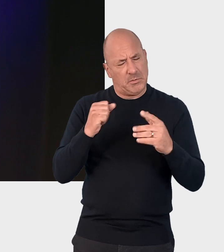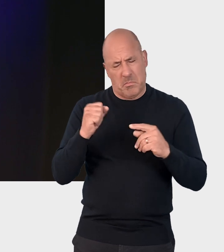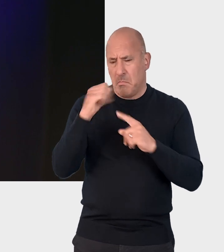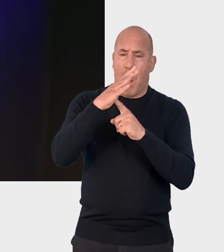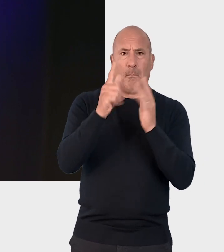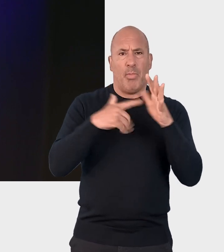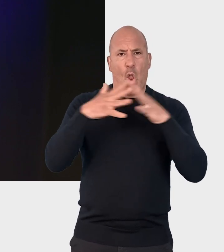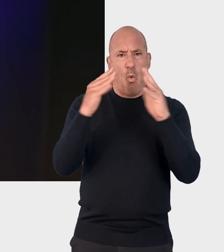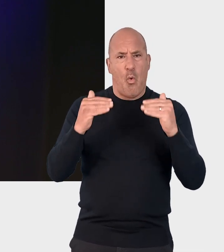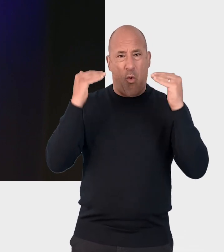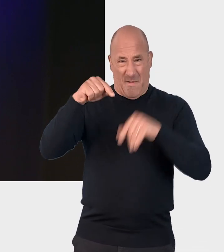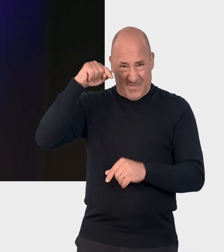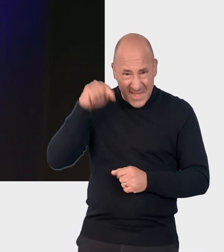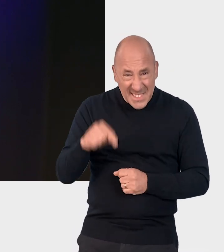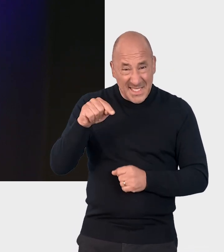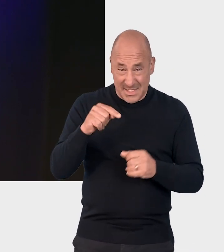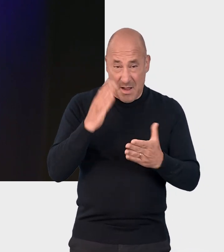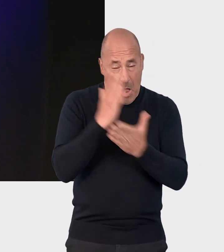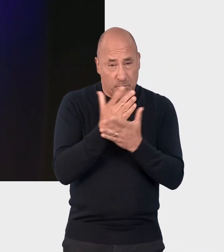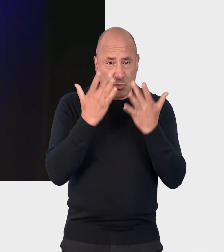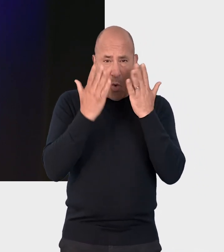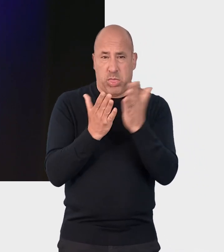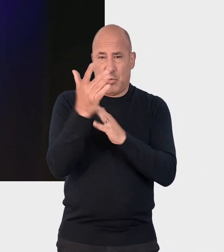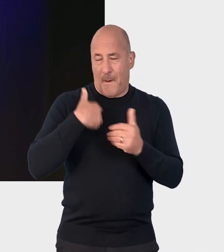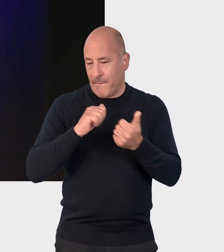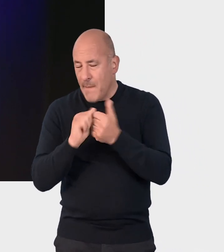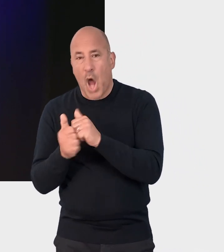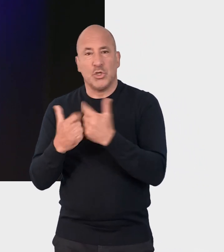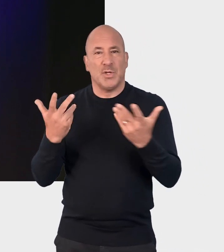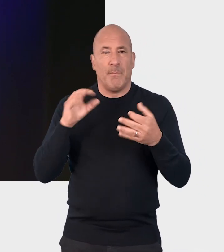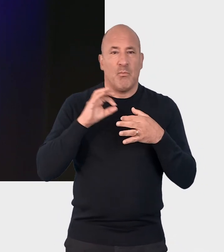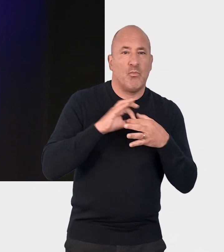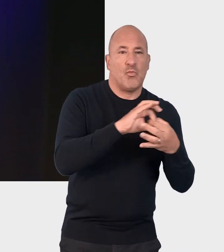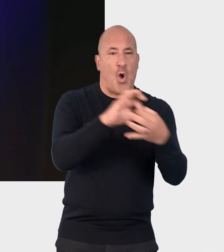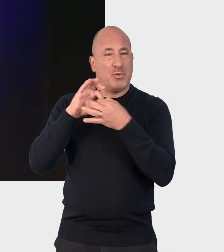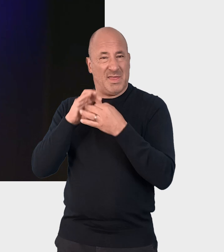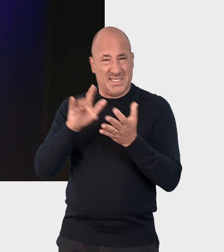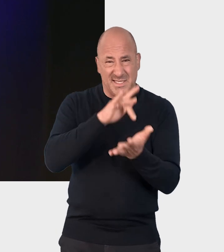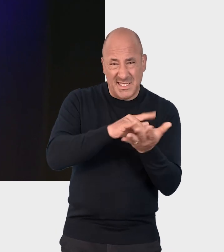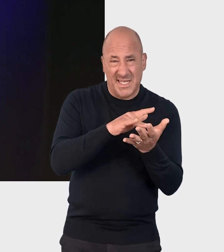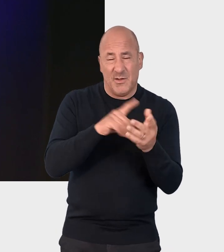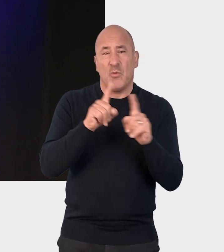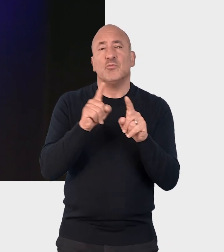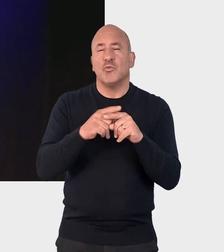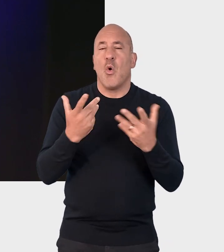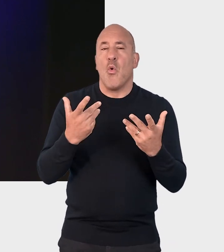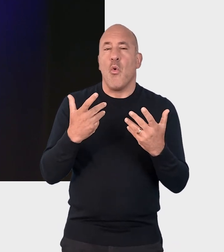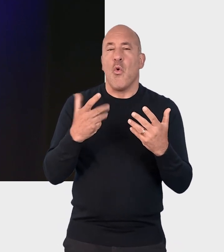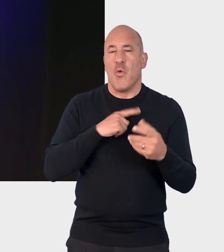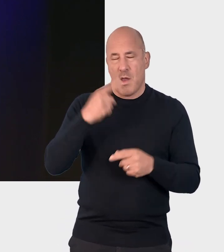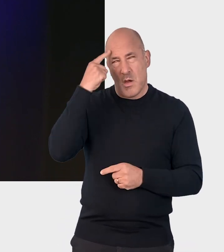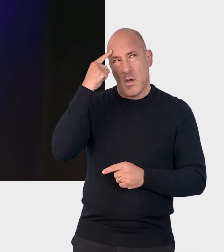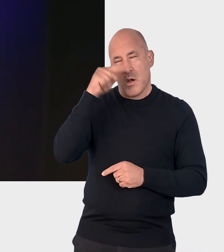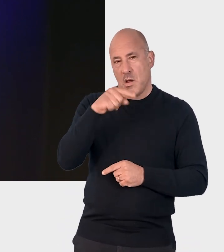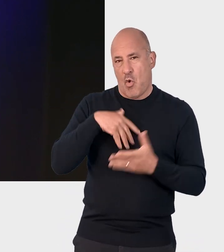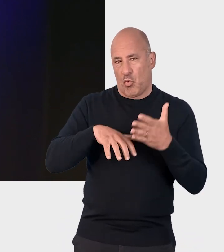is the highest law. And this is a principle that is reflected throughout all of our partnerships and our collaborations within